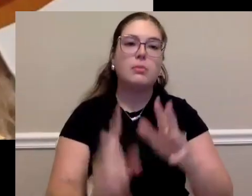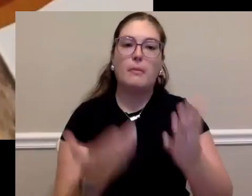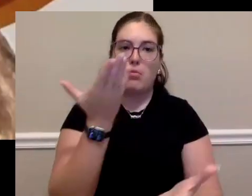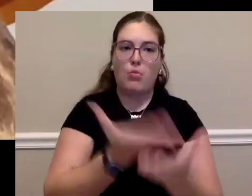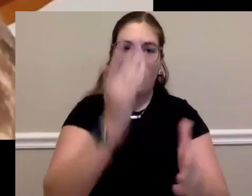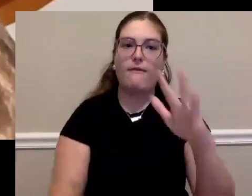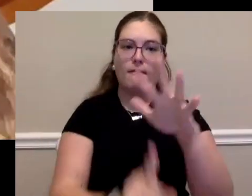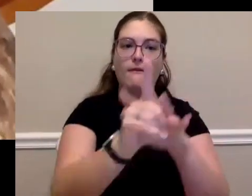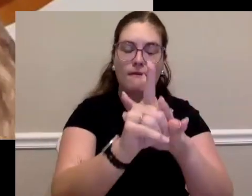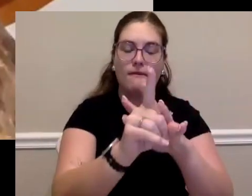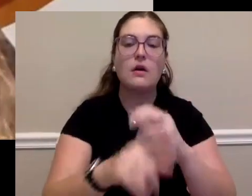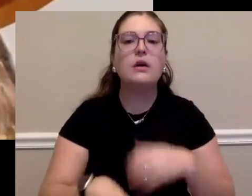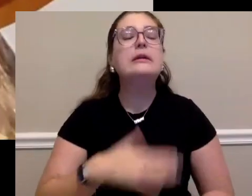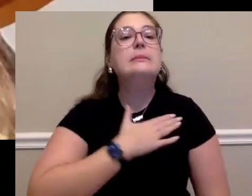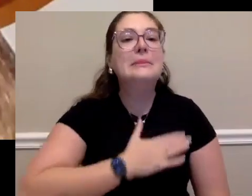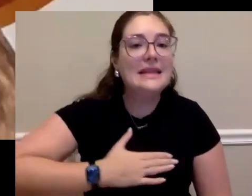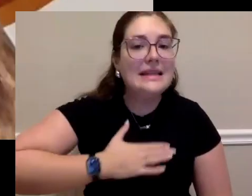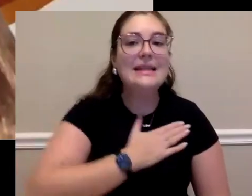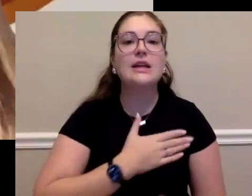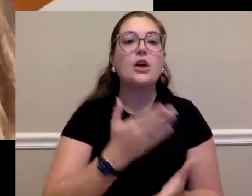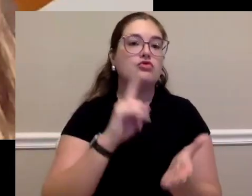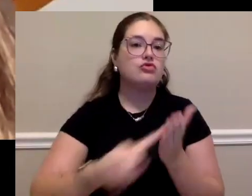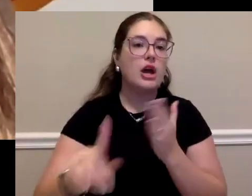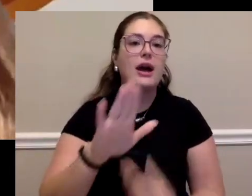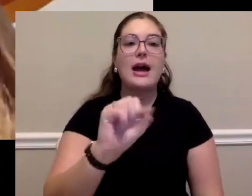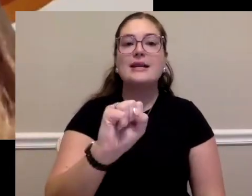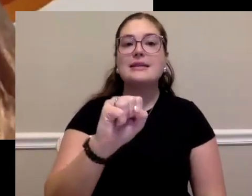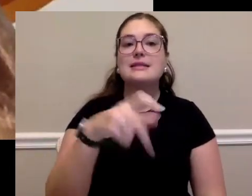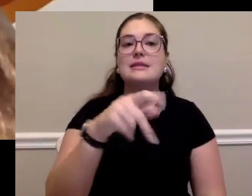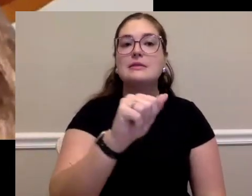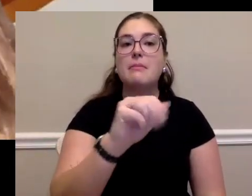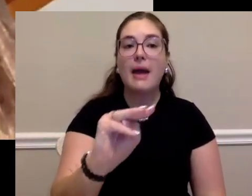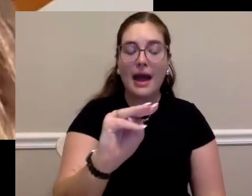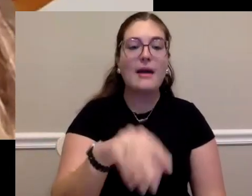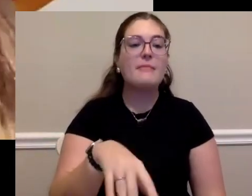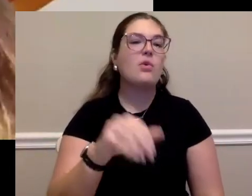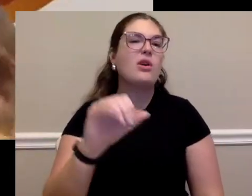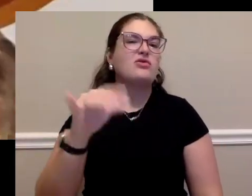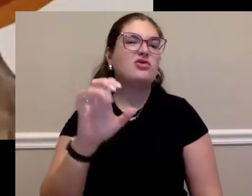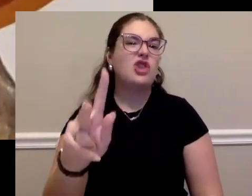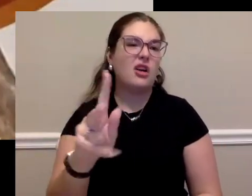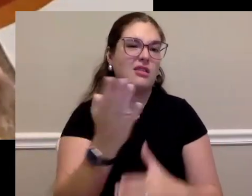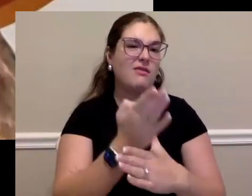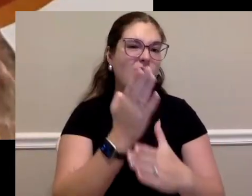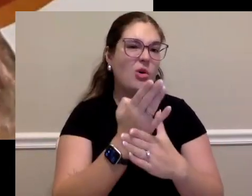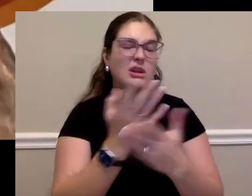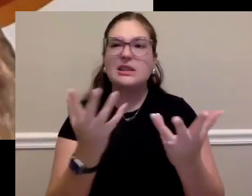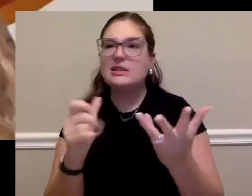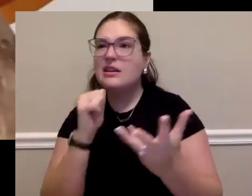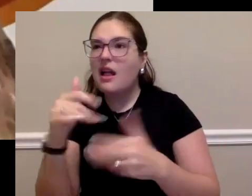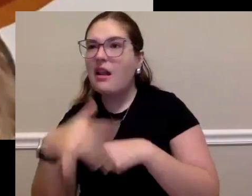Please be sure to check your spam or junk folder if you don't see it. Certificates